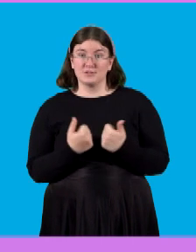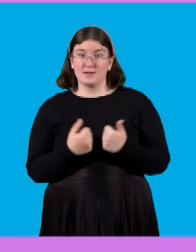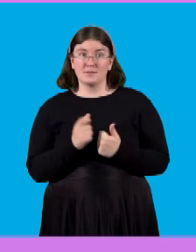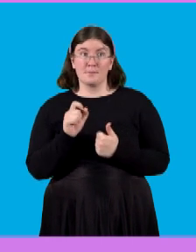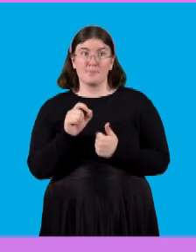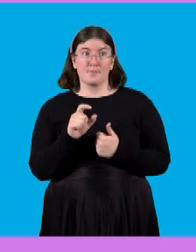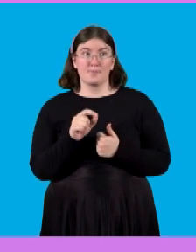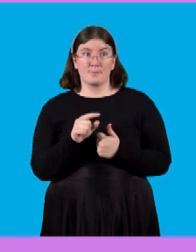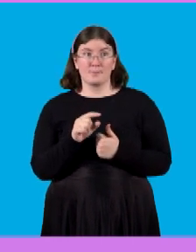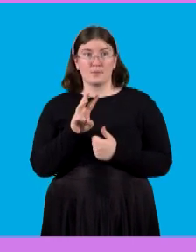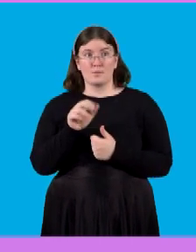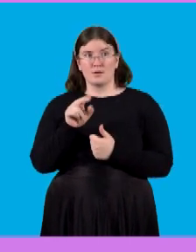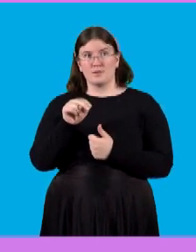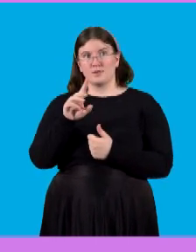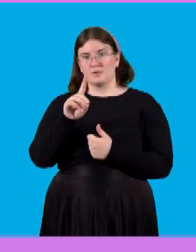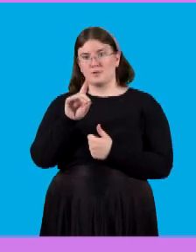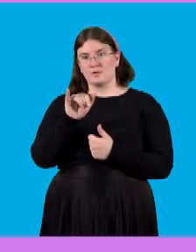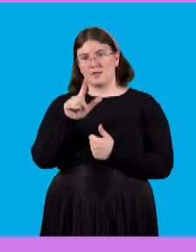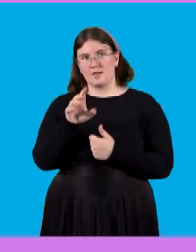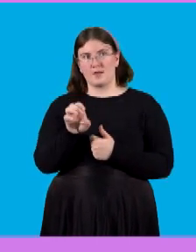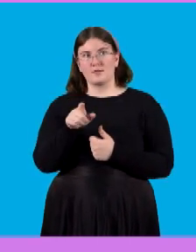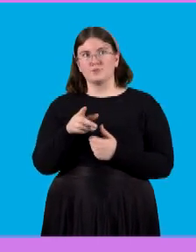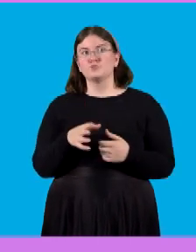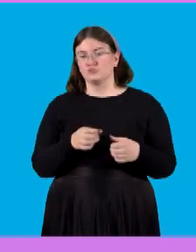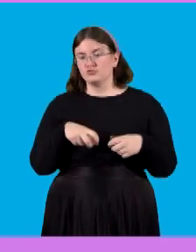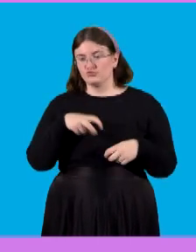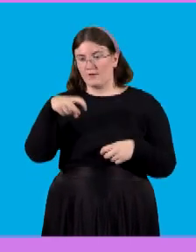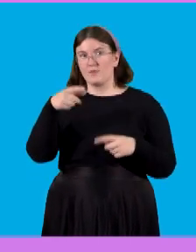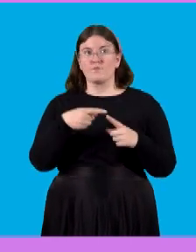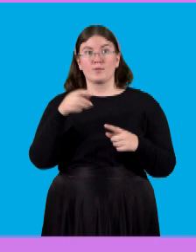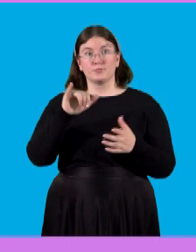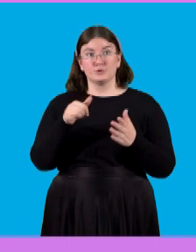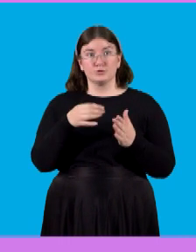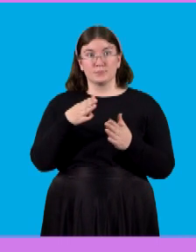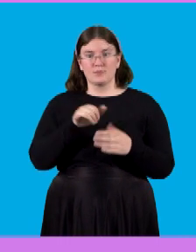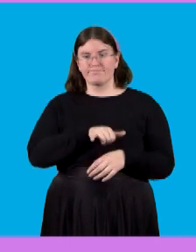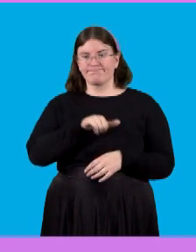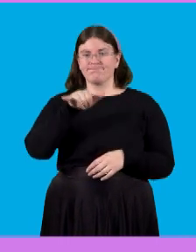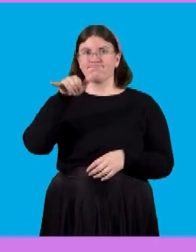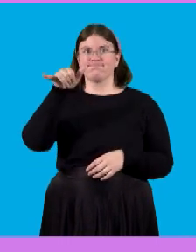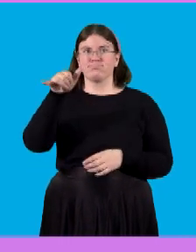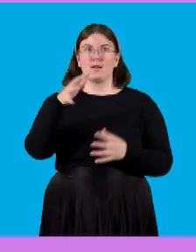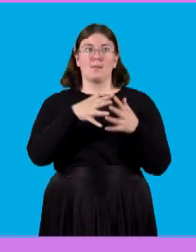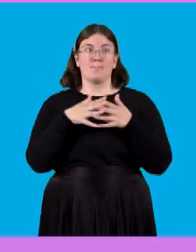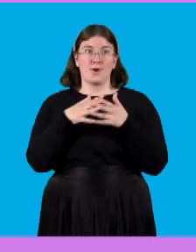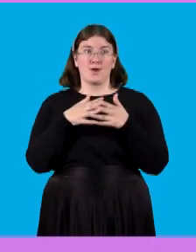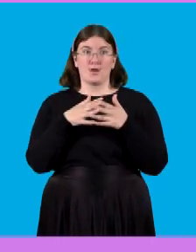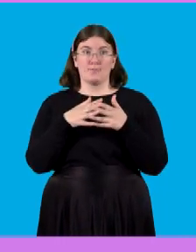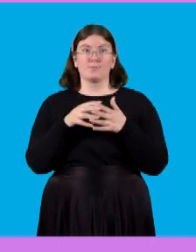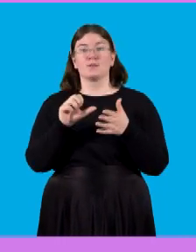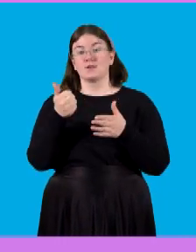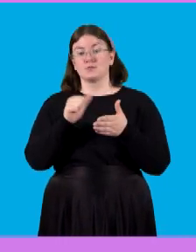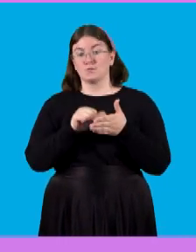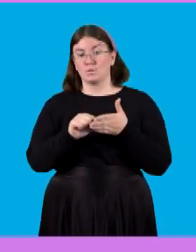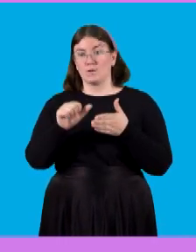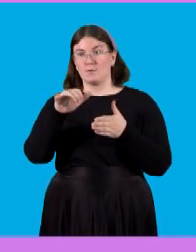to do for the upcoming week. This challenge is posed to you. It says, one dealer traveled from Johannesburg to the USA.